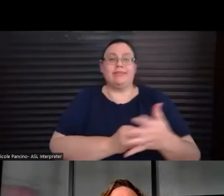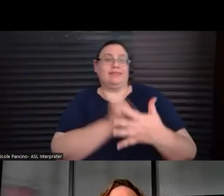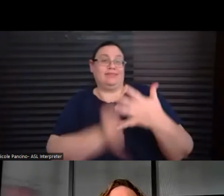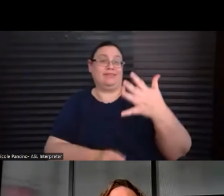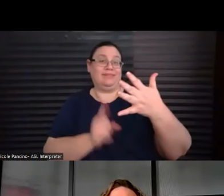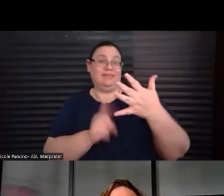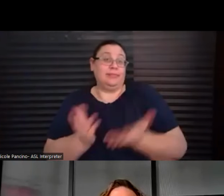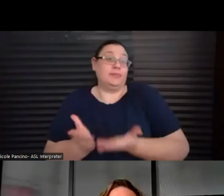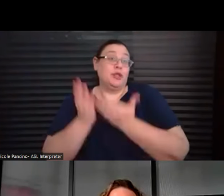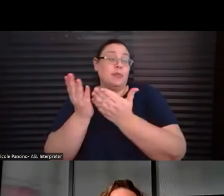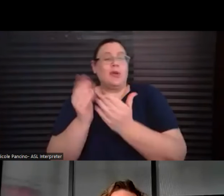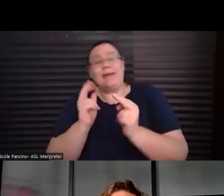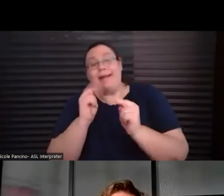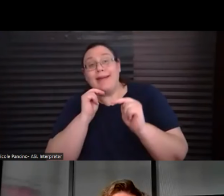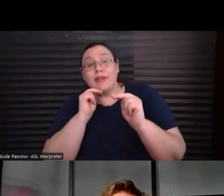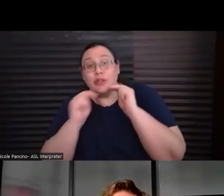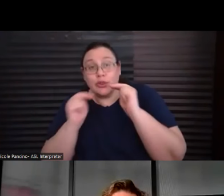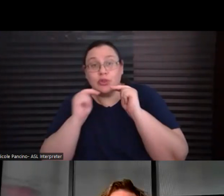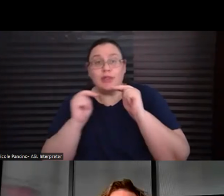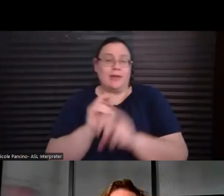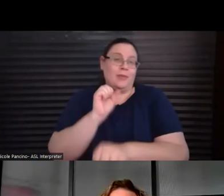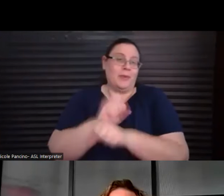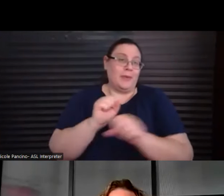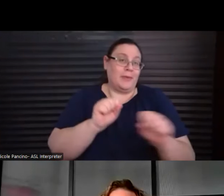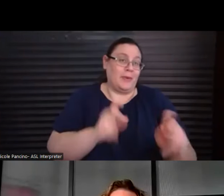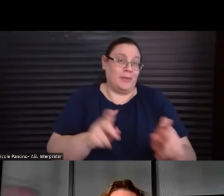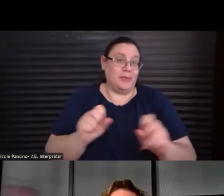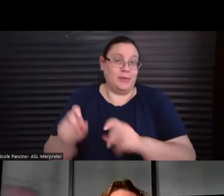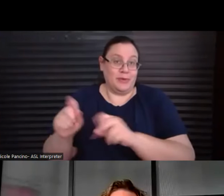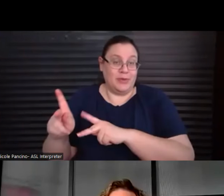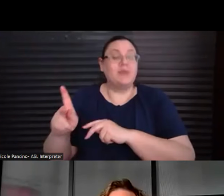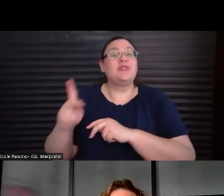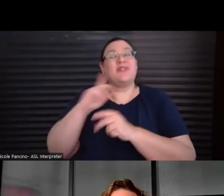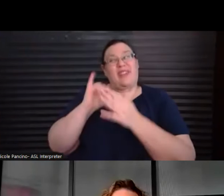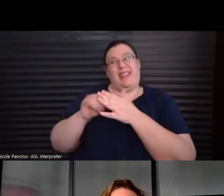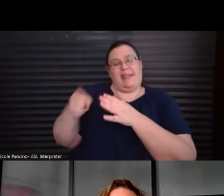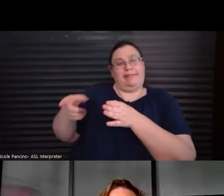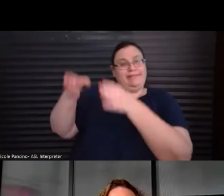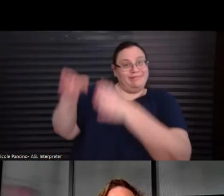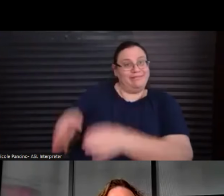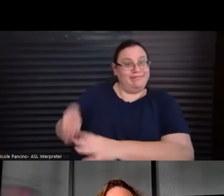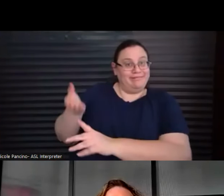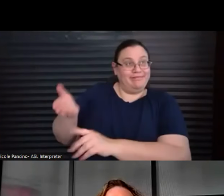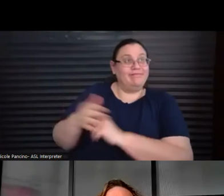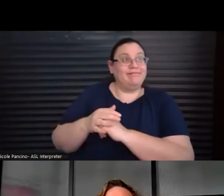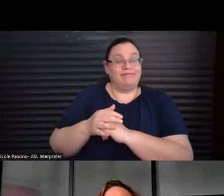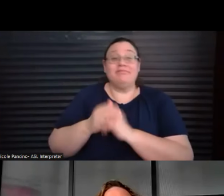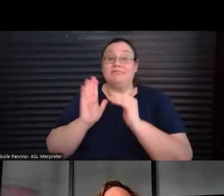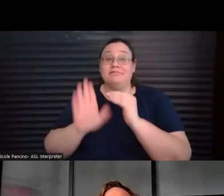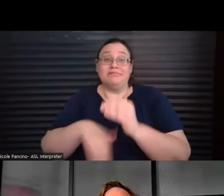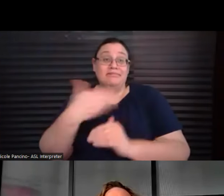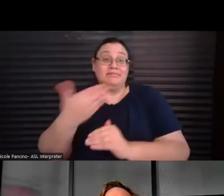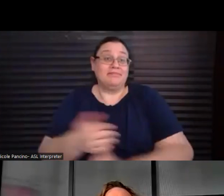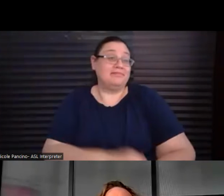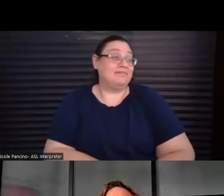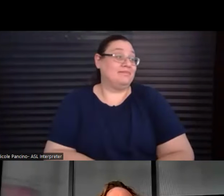and negotiating employment opportunities for that individual. We can go on to the next slide,